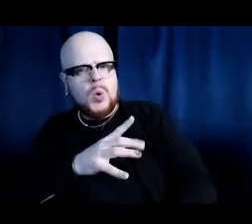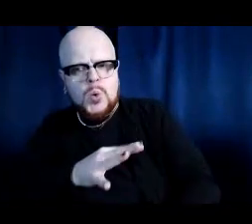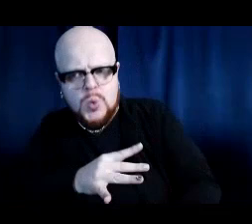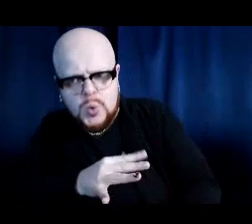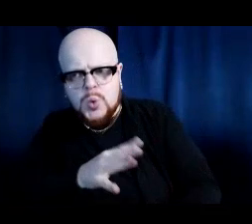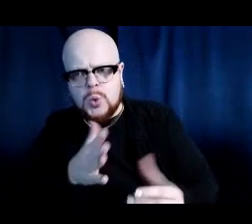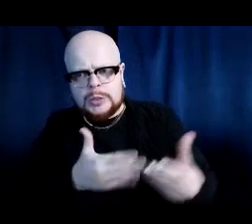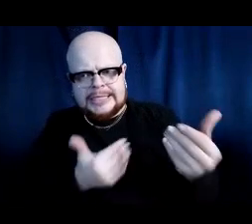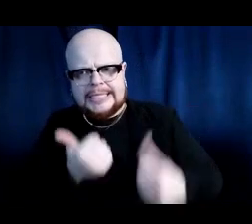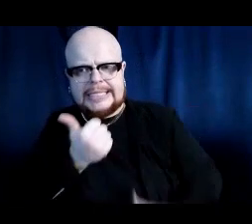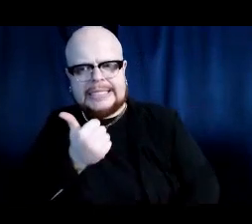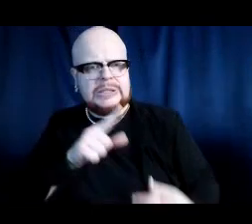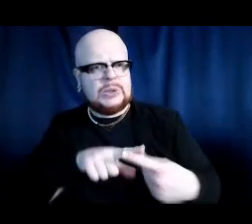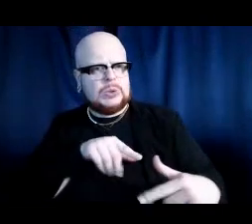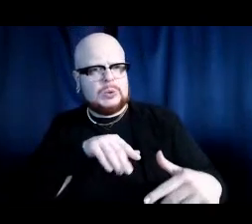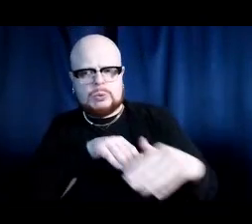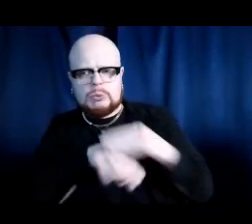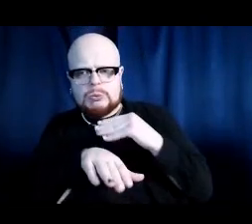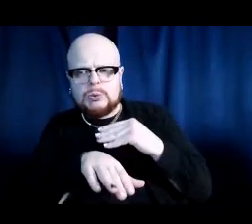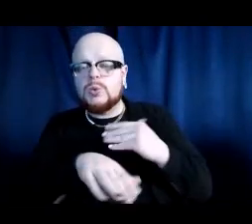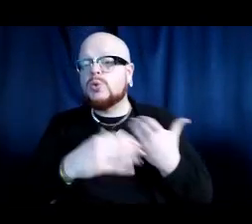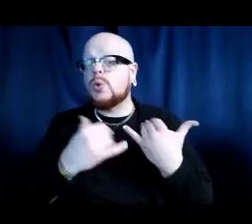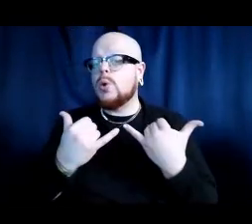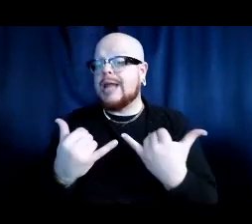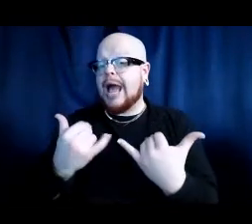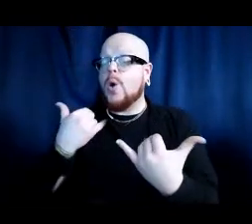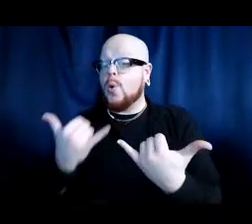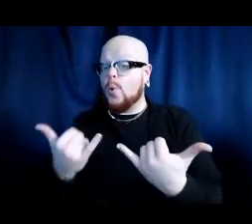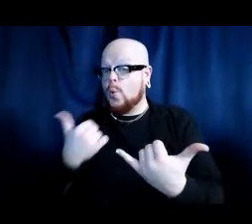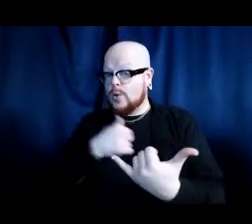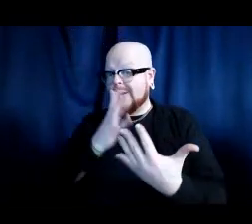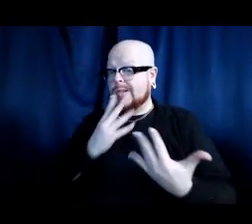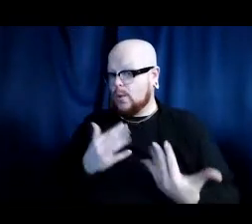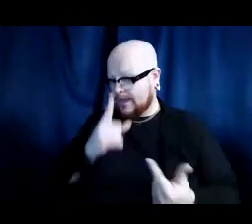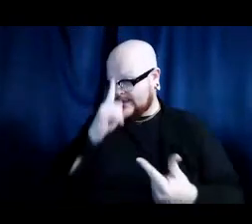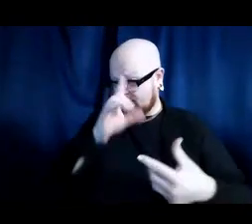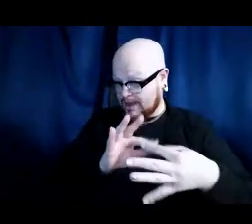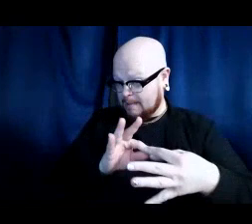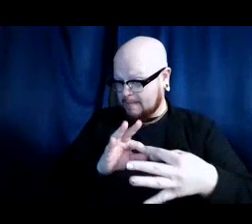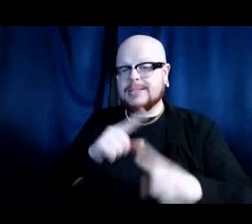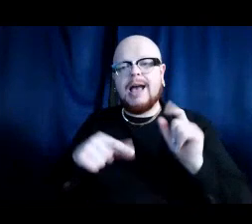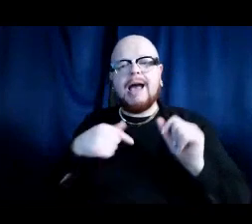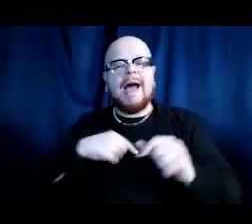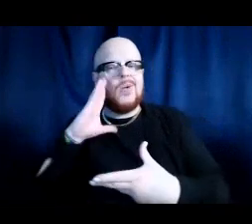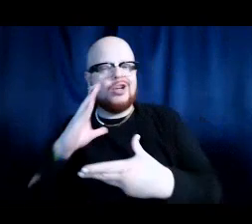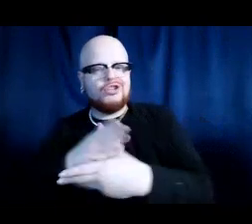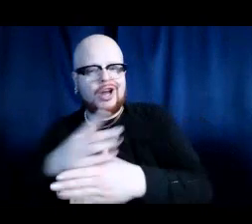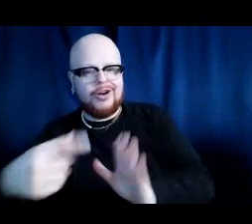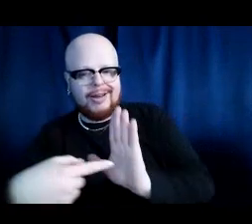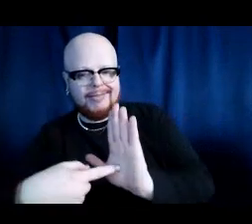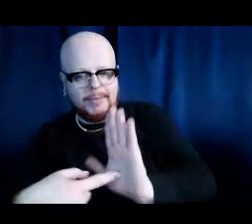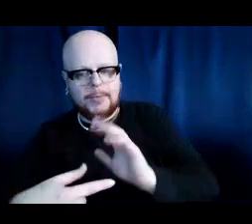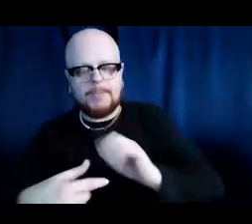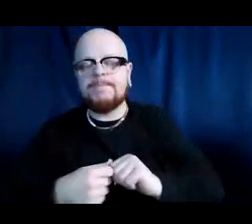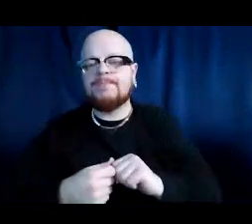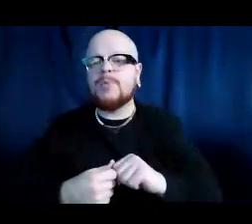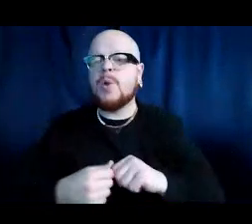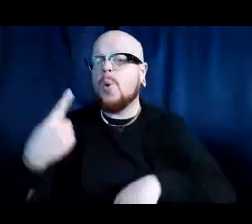comments, I have an example to share. When I was searching for a flower arrangement, my browser didn't load